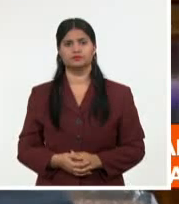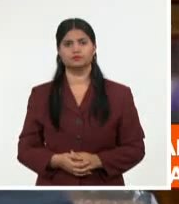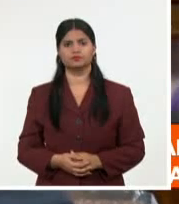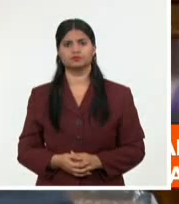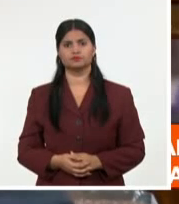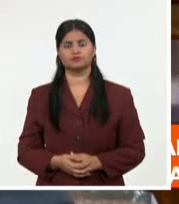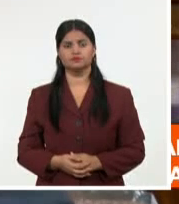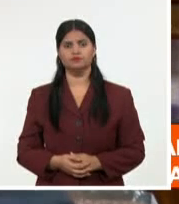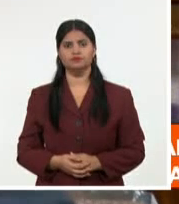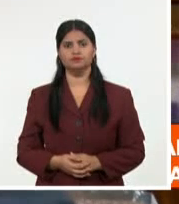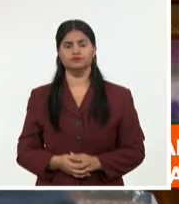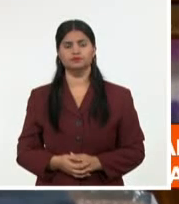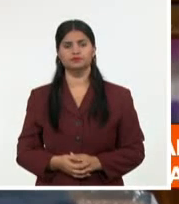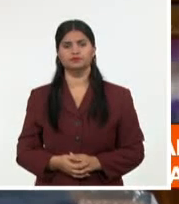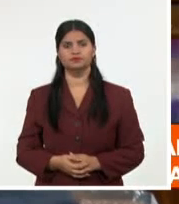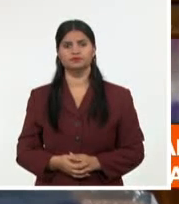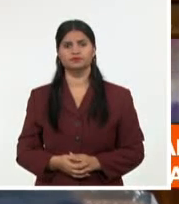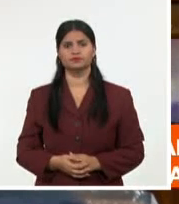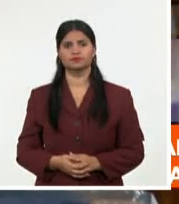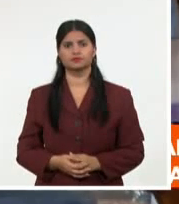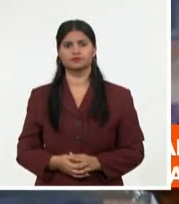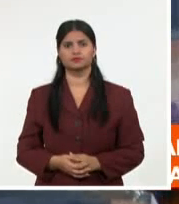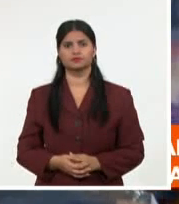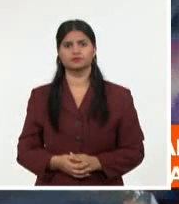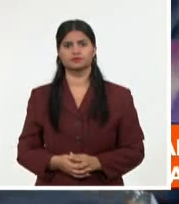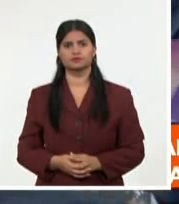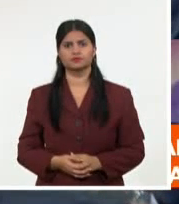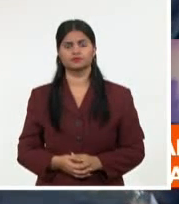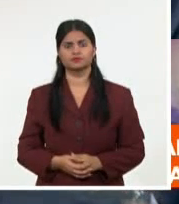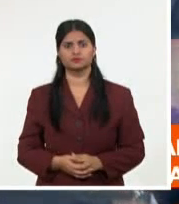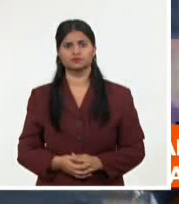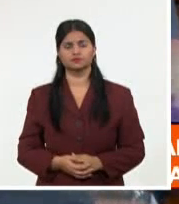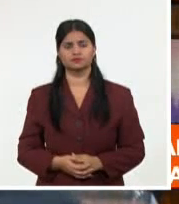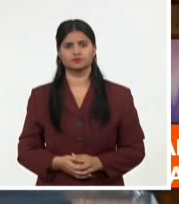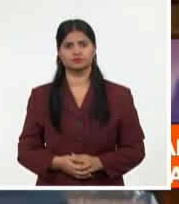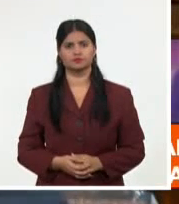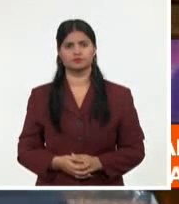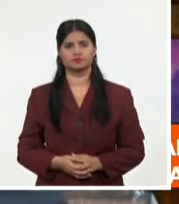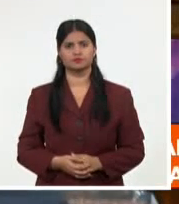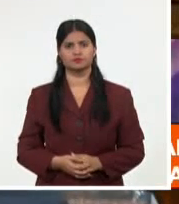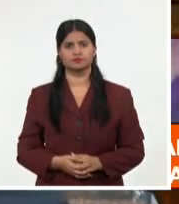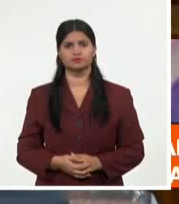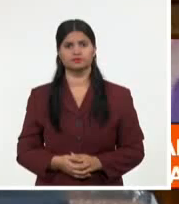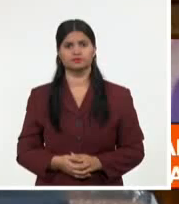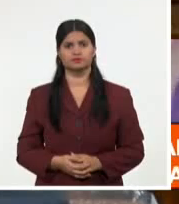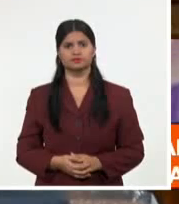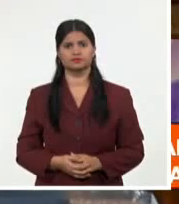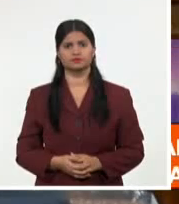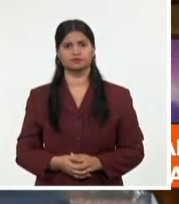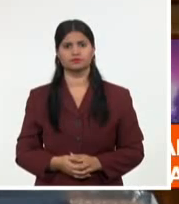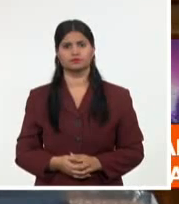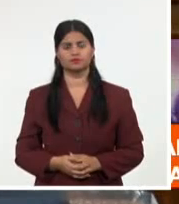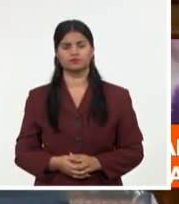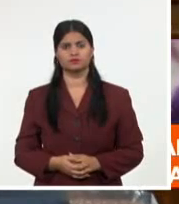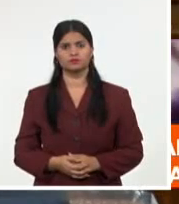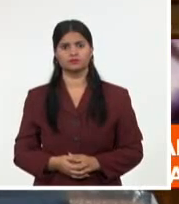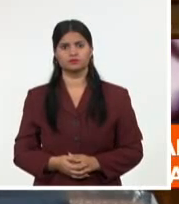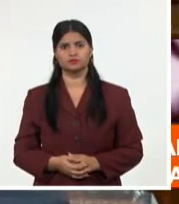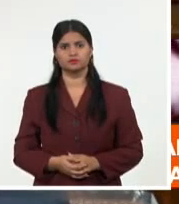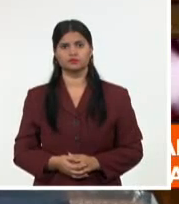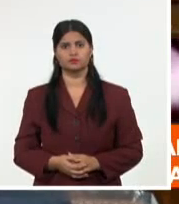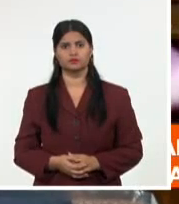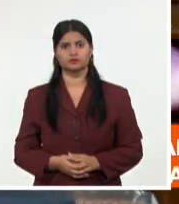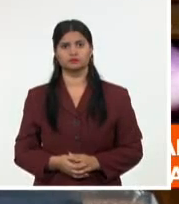its near and close-by neighbors, with its Caribbean family that is small in dimensions, but is huge